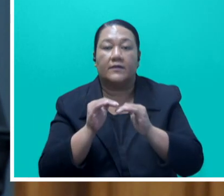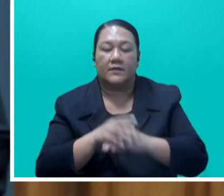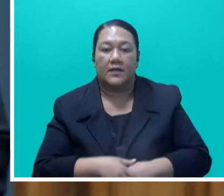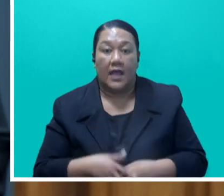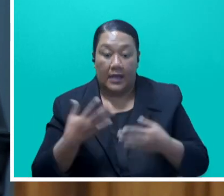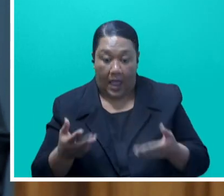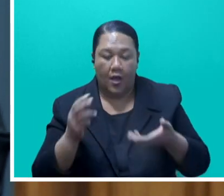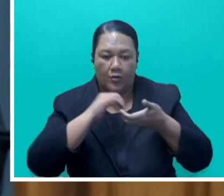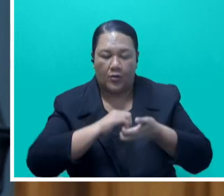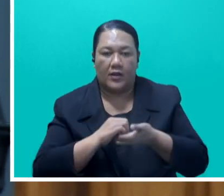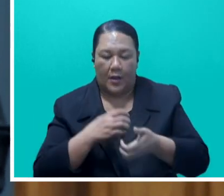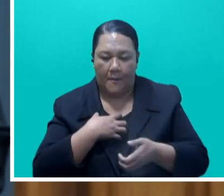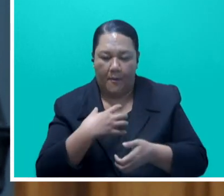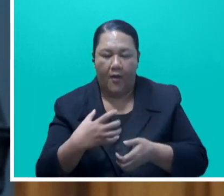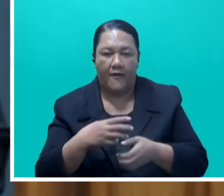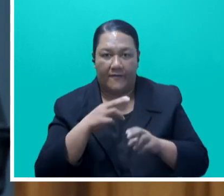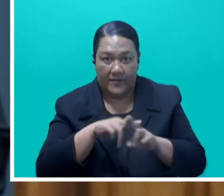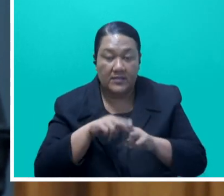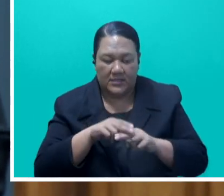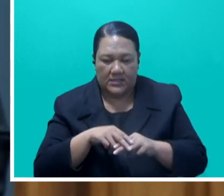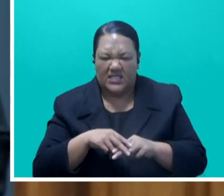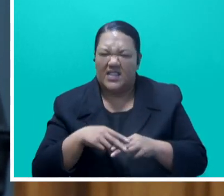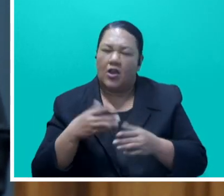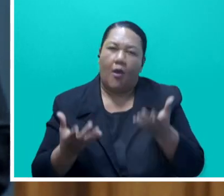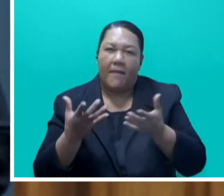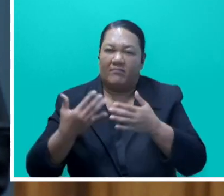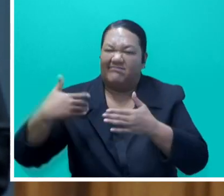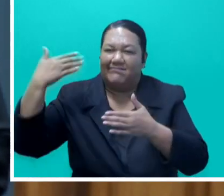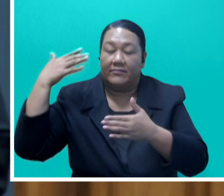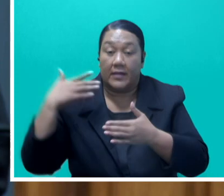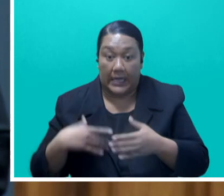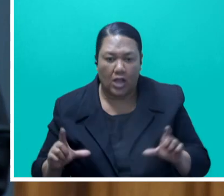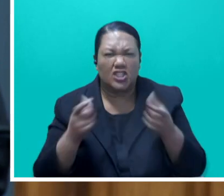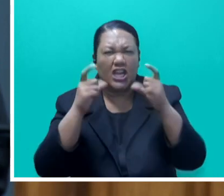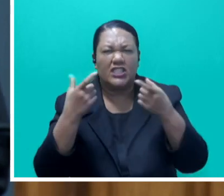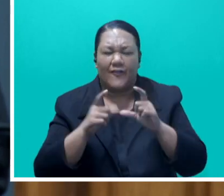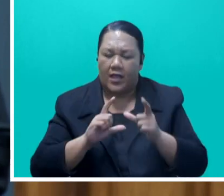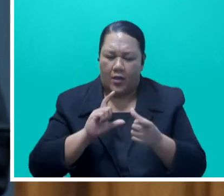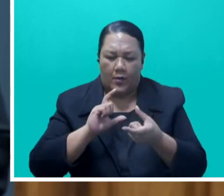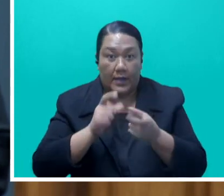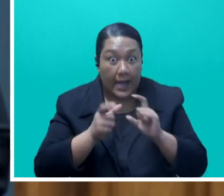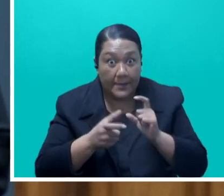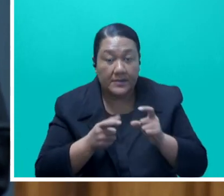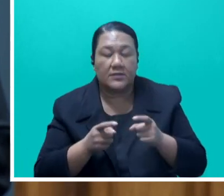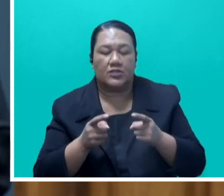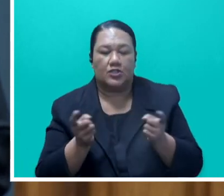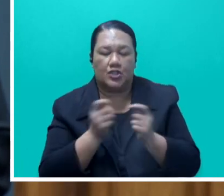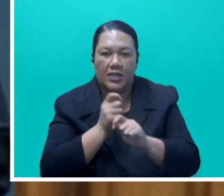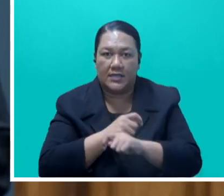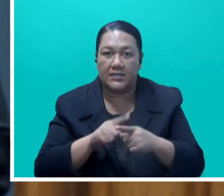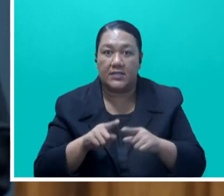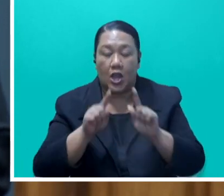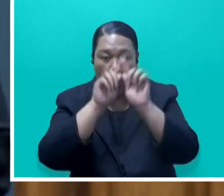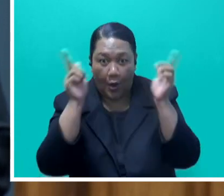ever. As a nation, we are up against grave challenges: the impacts of climate change, globalization,